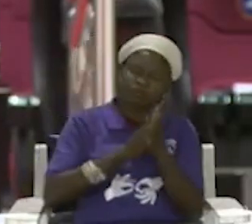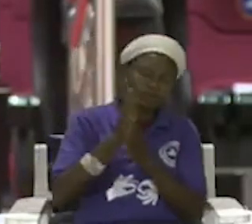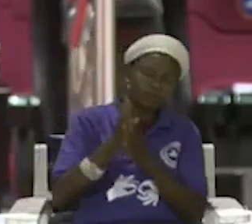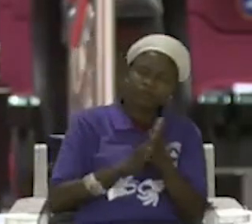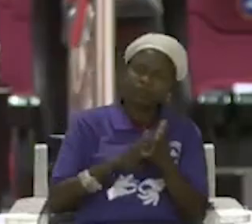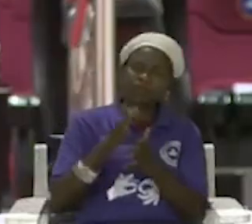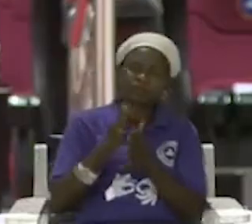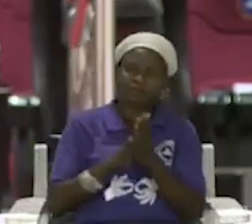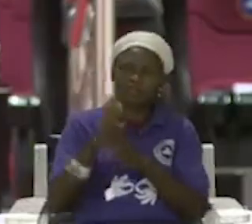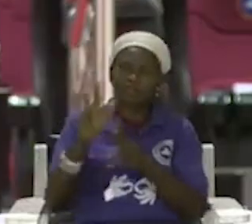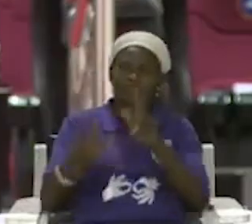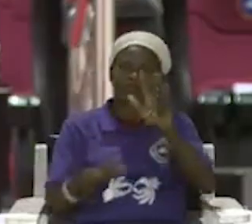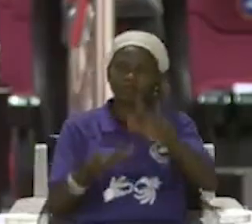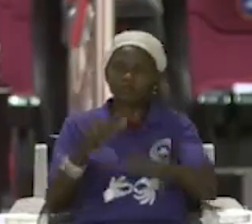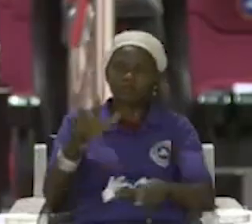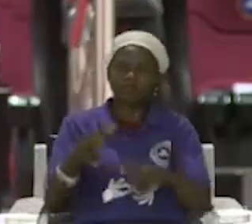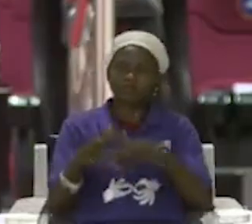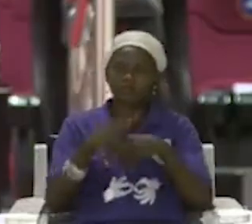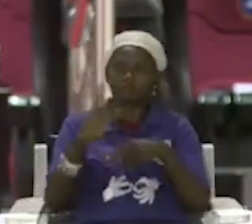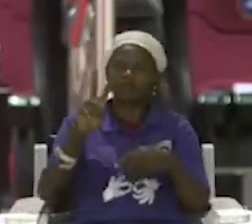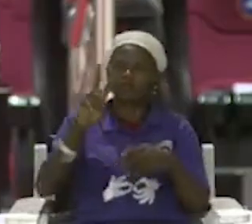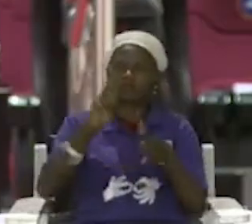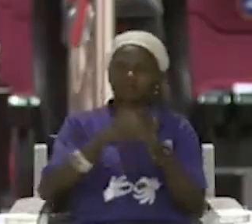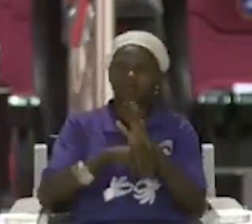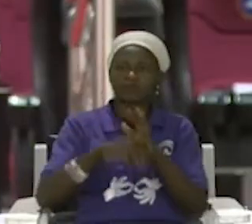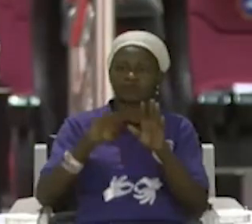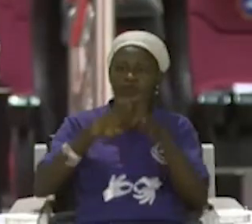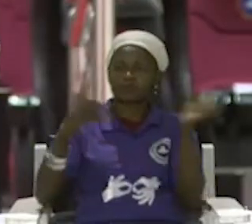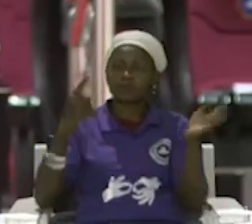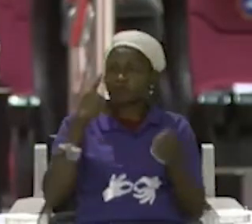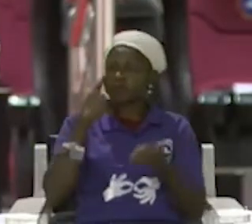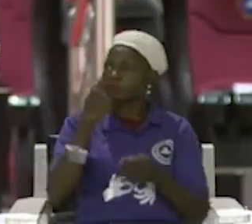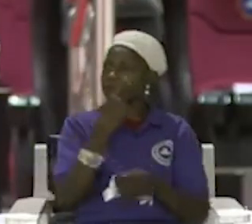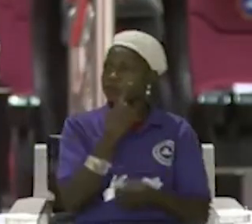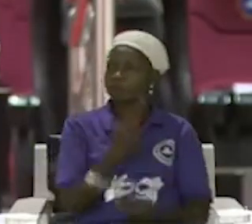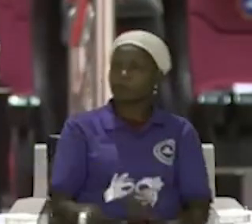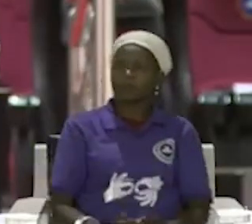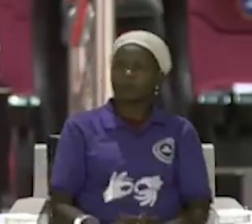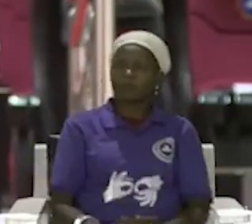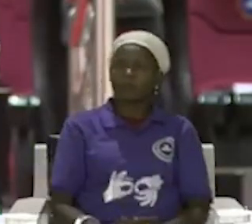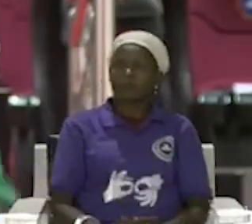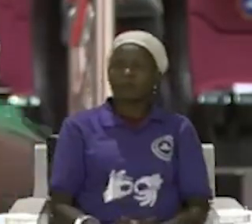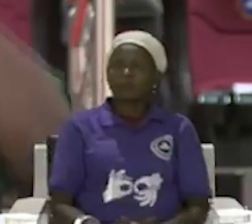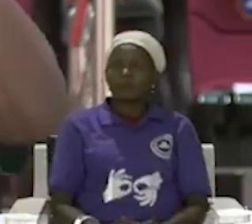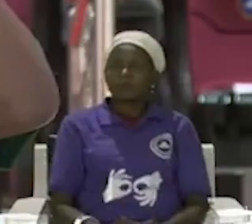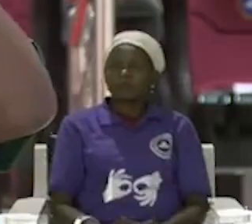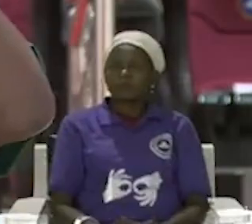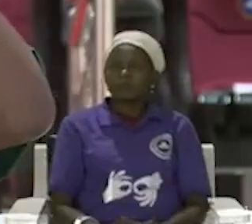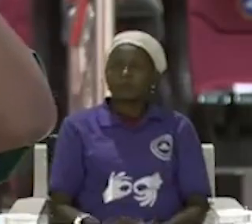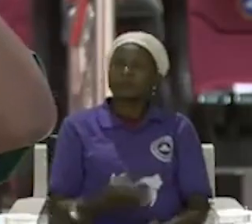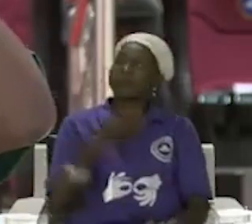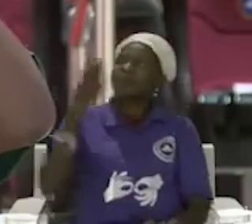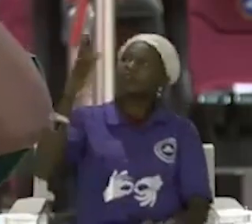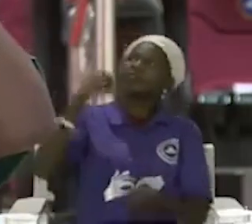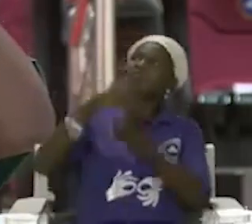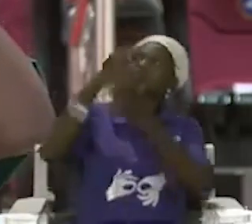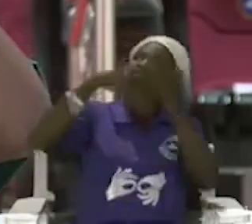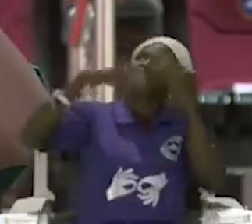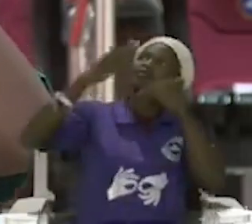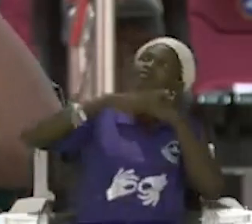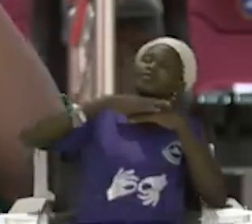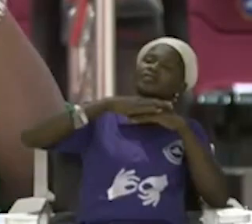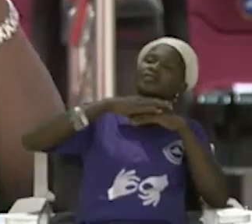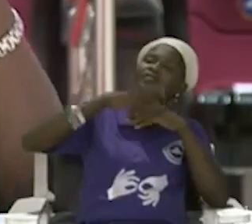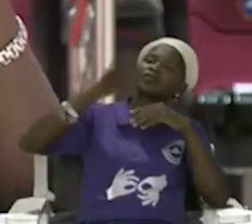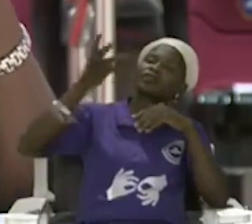walk. After 2 minutes, I opened my eyes, and right there in the heavens